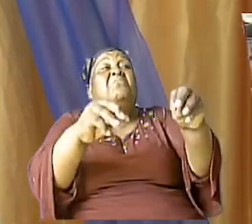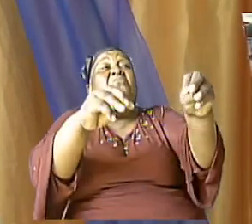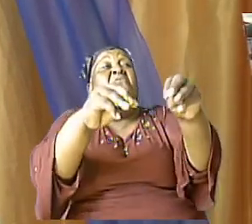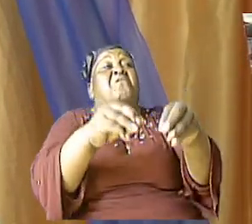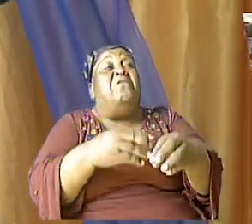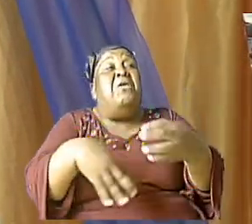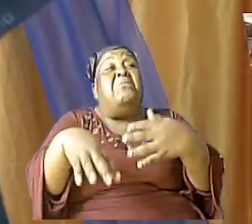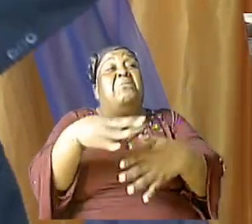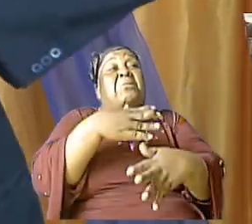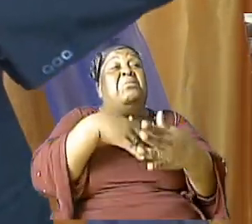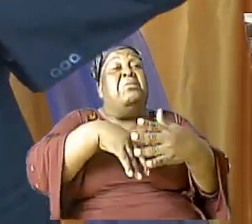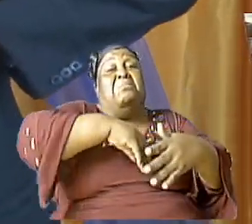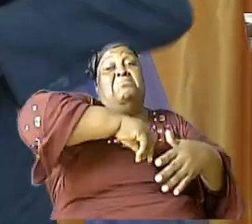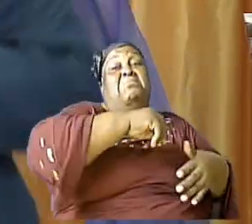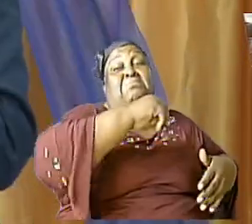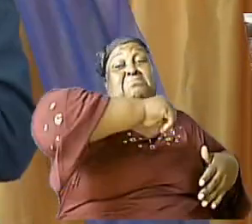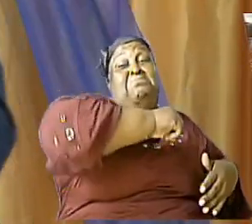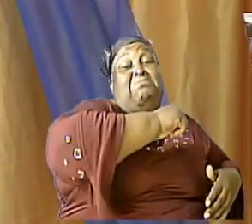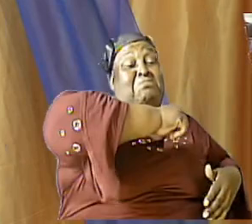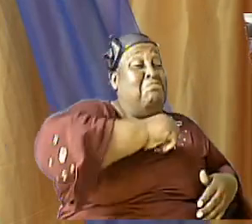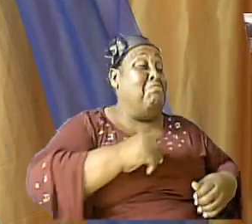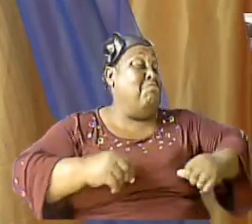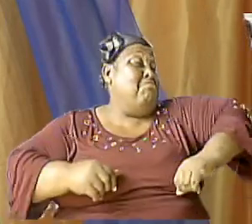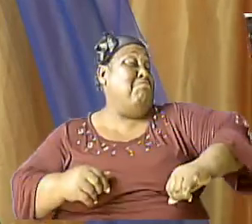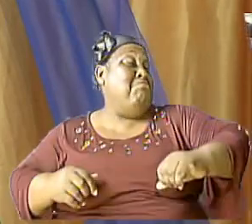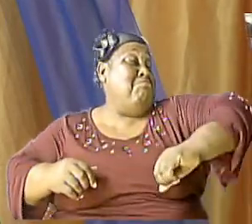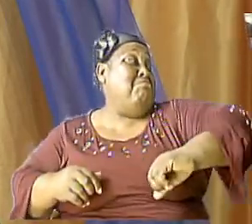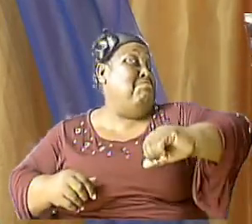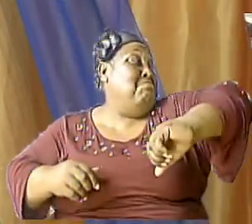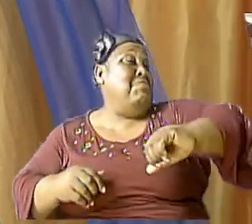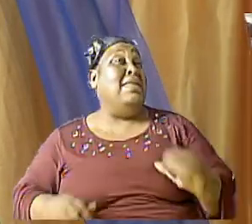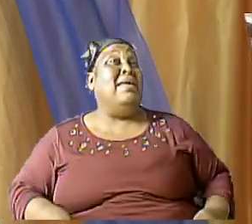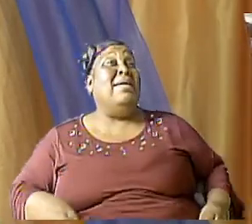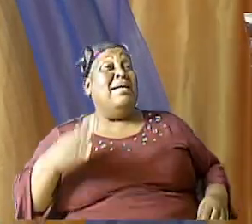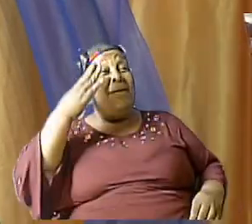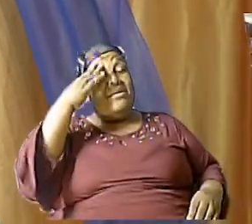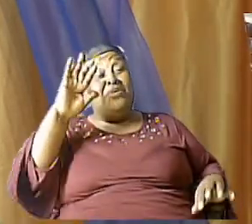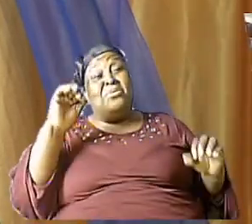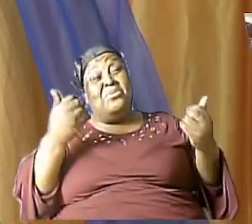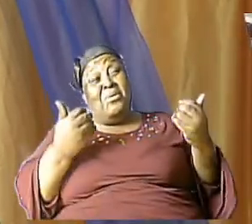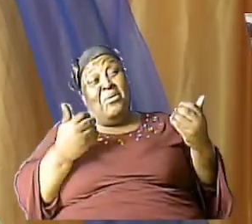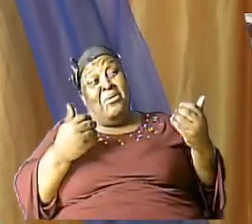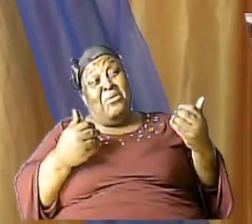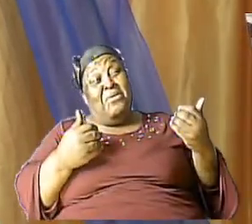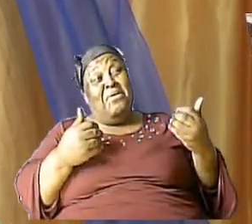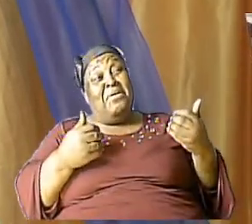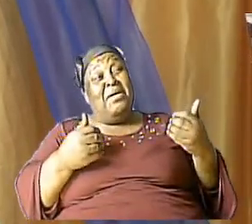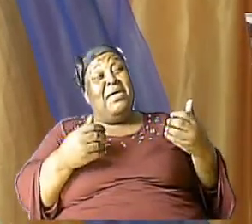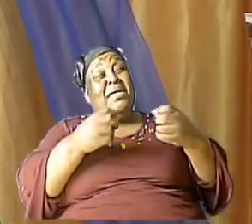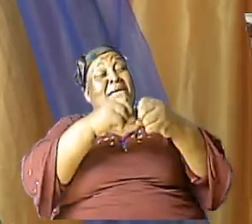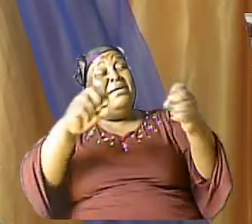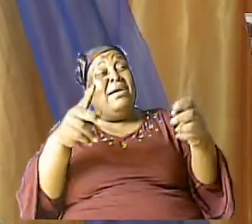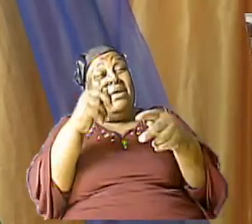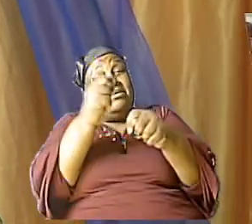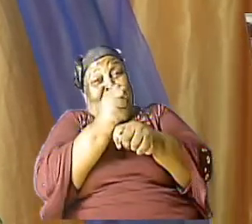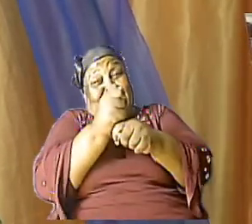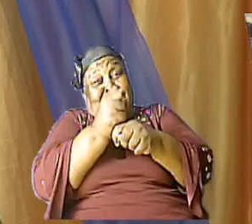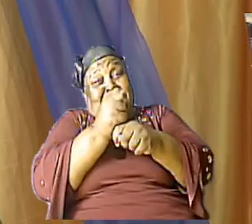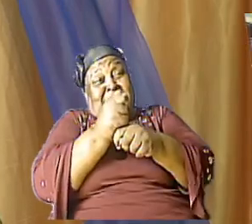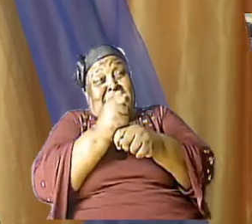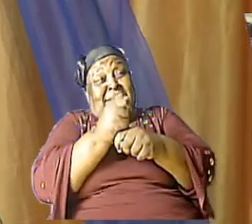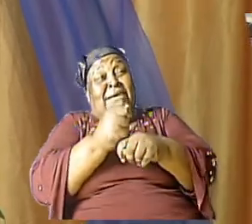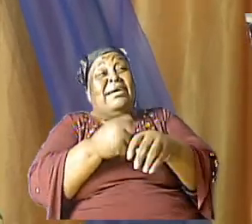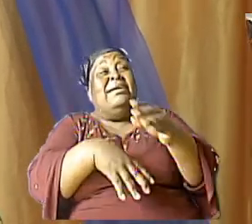had to say, just elbow somebody. So here's what we are going to. I don't know how we're going to do it now, because the place is kind of tight this morning.